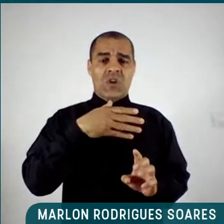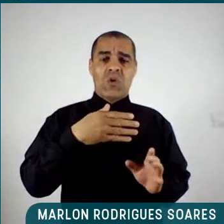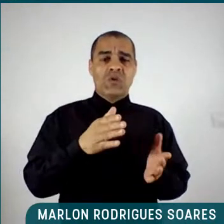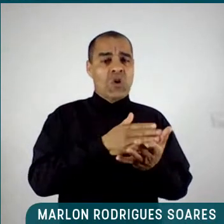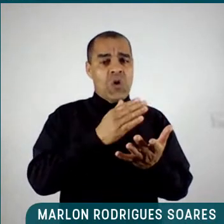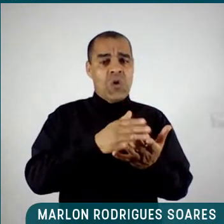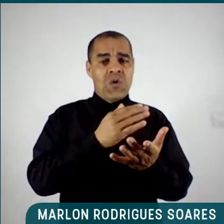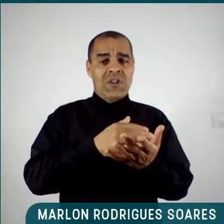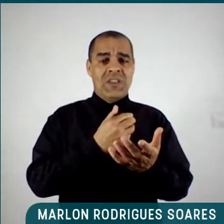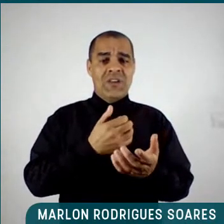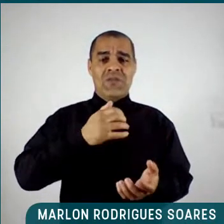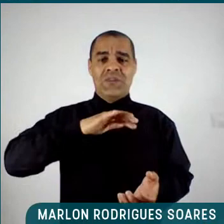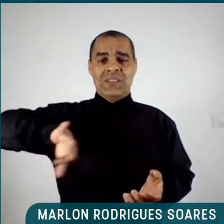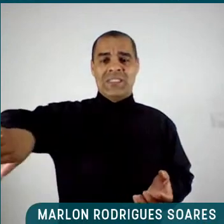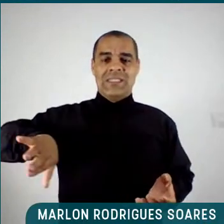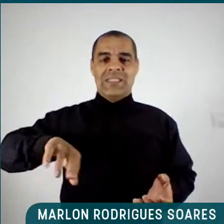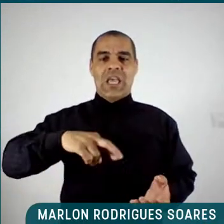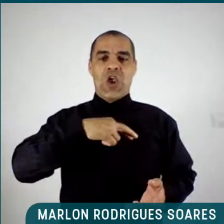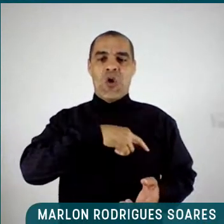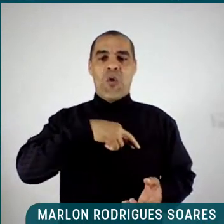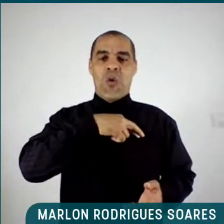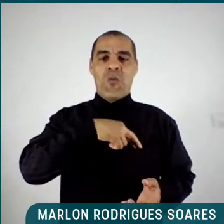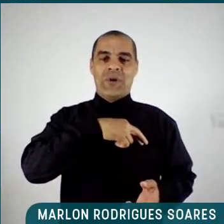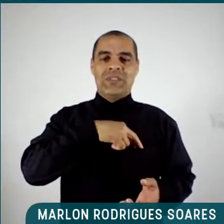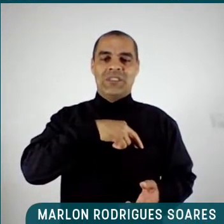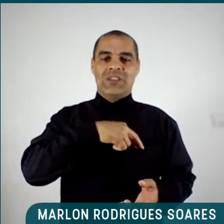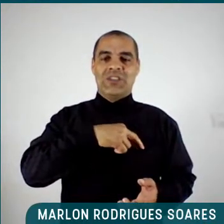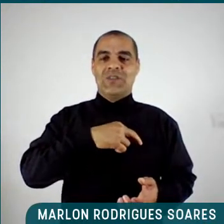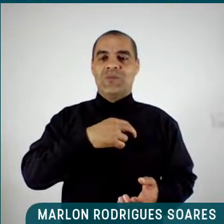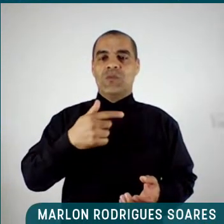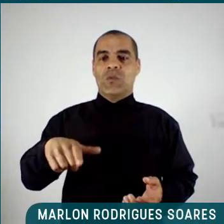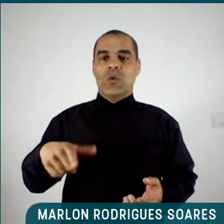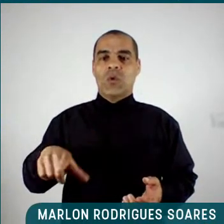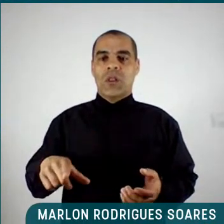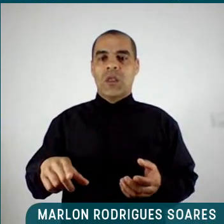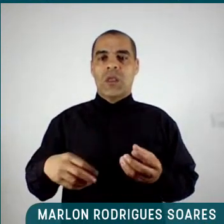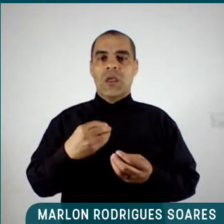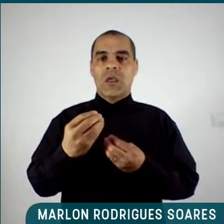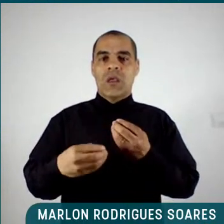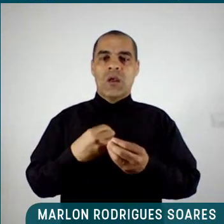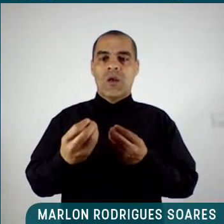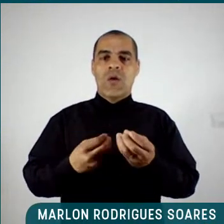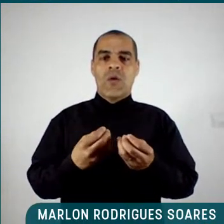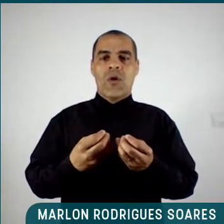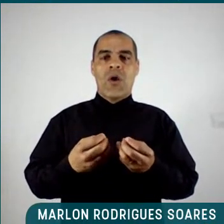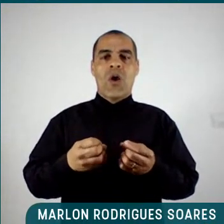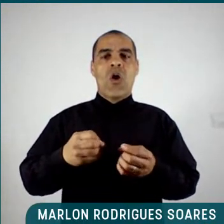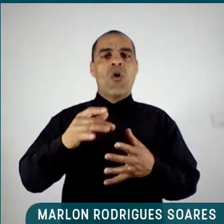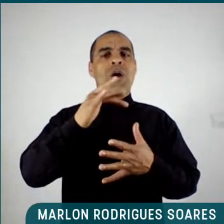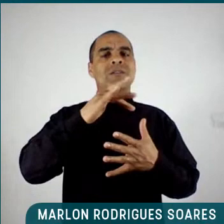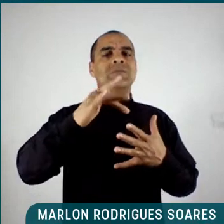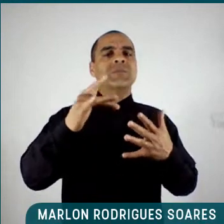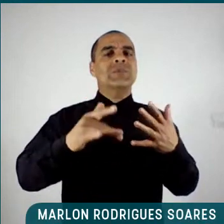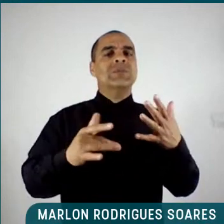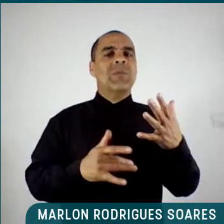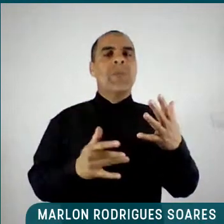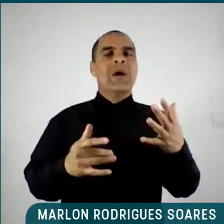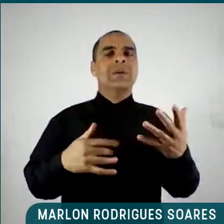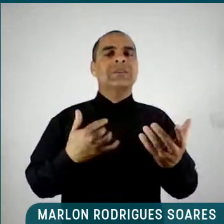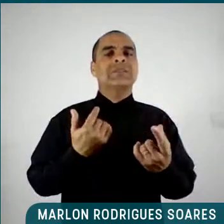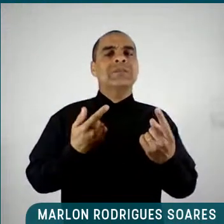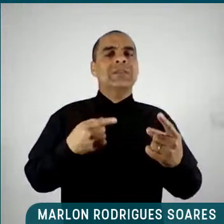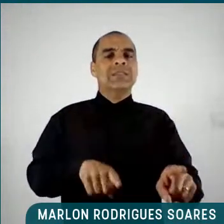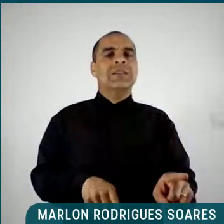sem romantismo. Como é que a gente And it's interesting that fala you sobre say that entrepreneurship should be desafios looked at without para as romanticism.